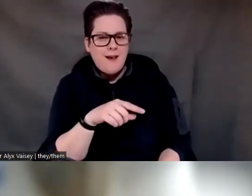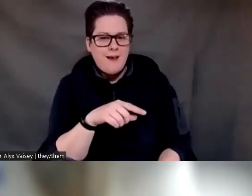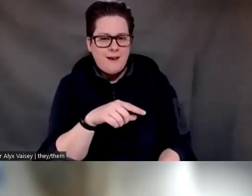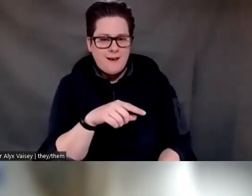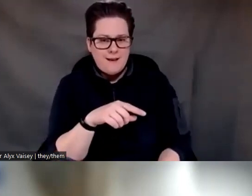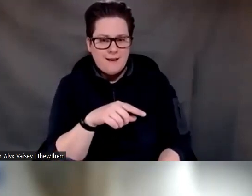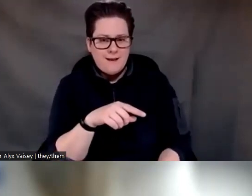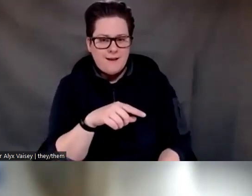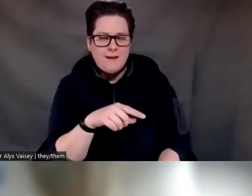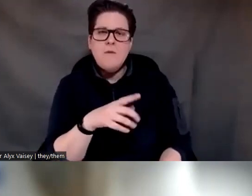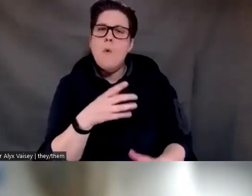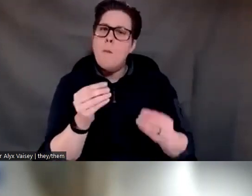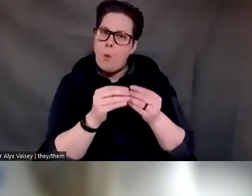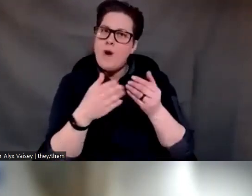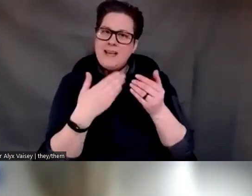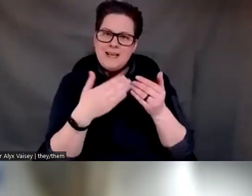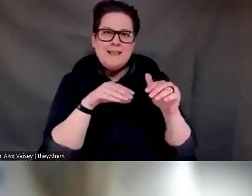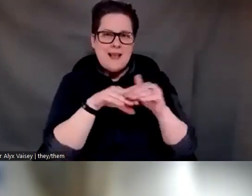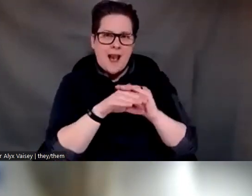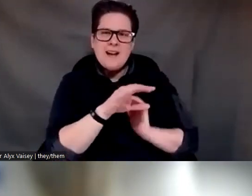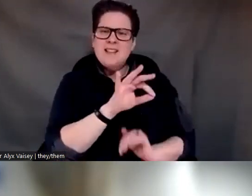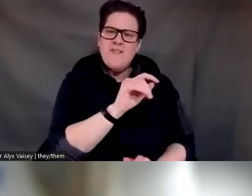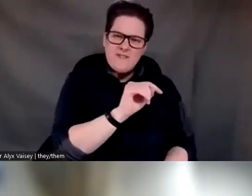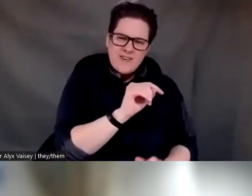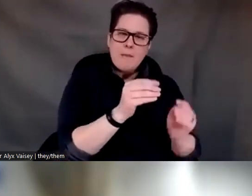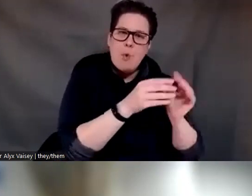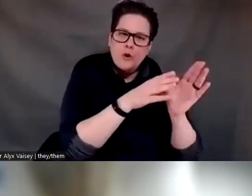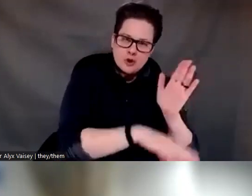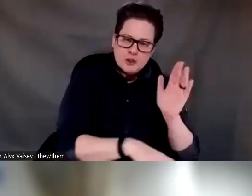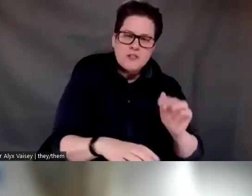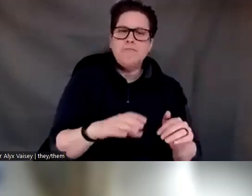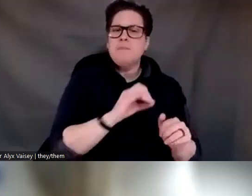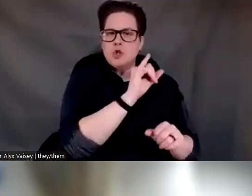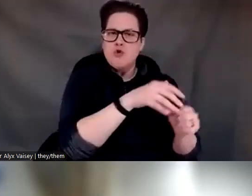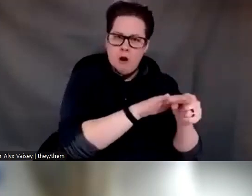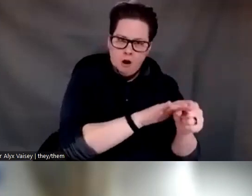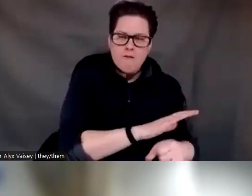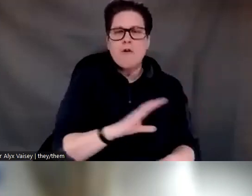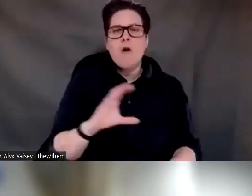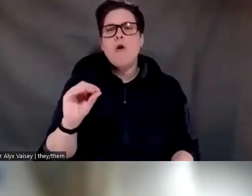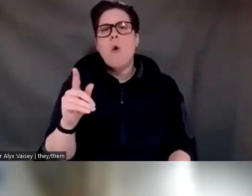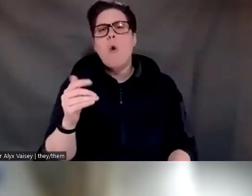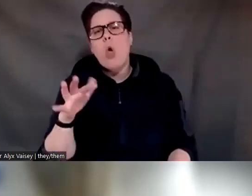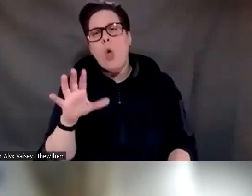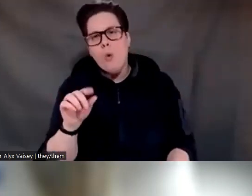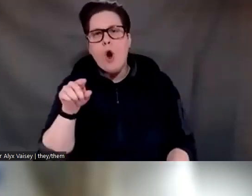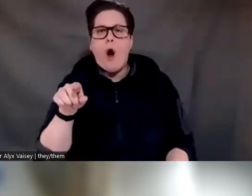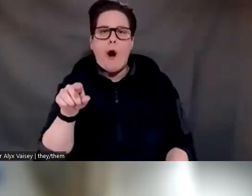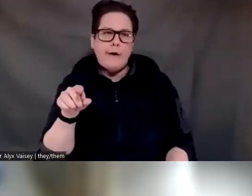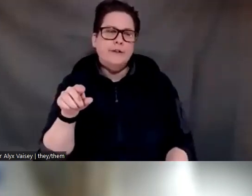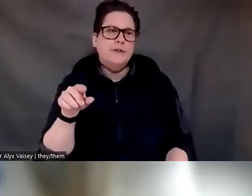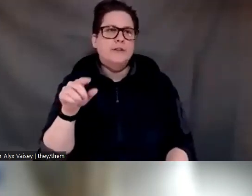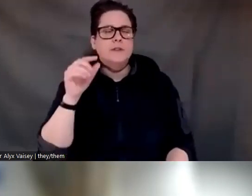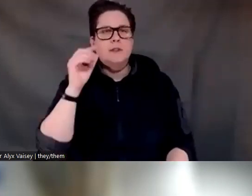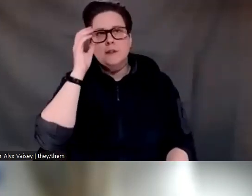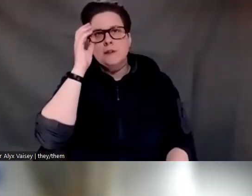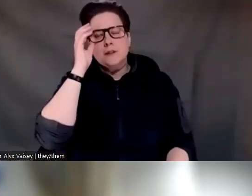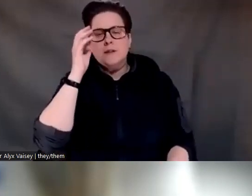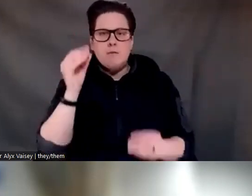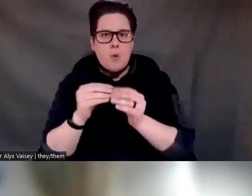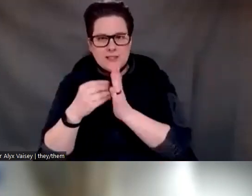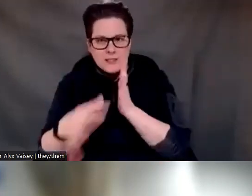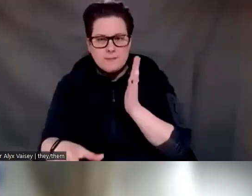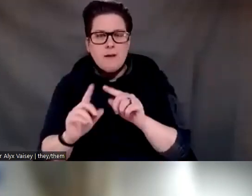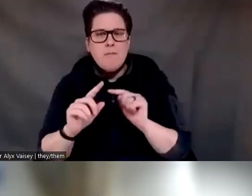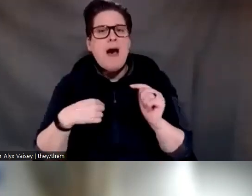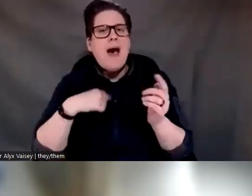the easier access to the FIT as compared to Cologuard, but I think we are seeing this a lot because of the COVID-related backlog and ability